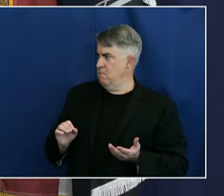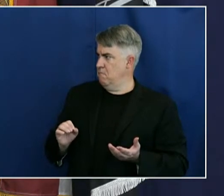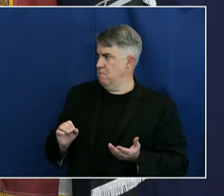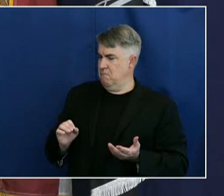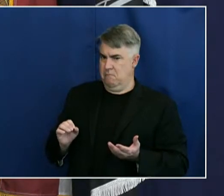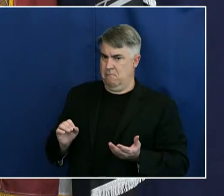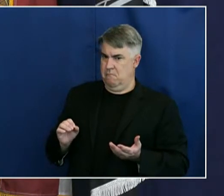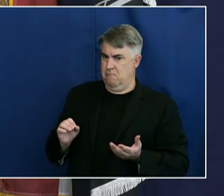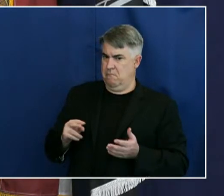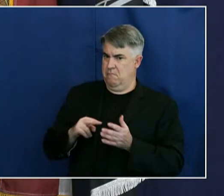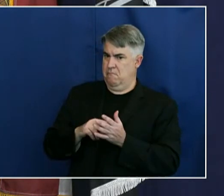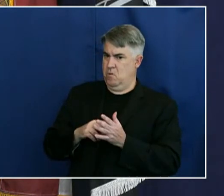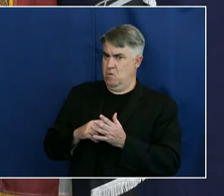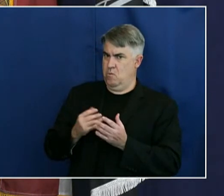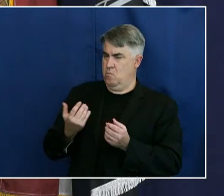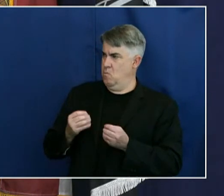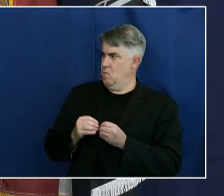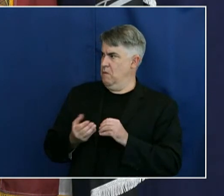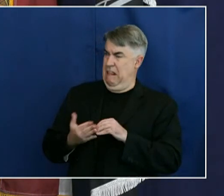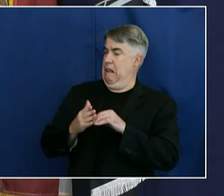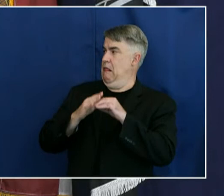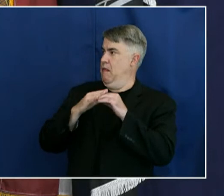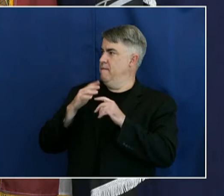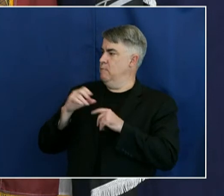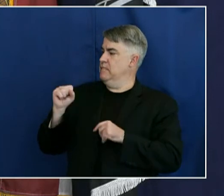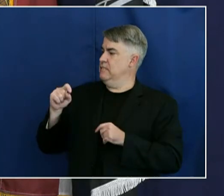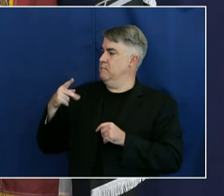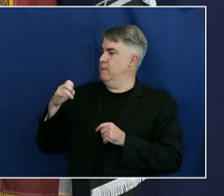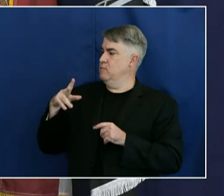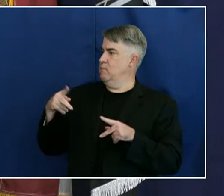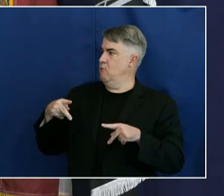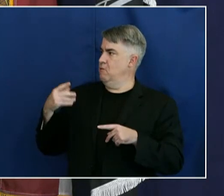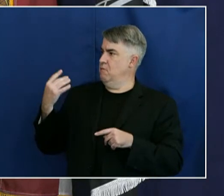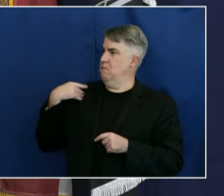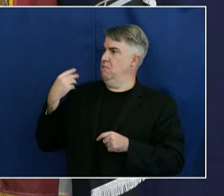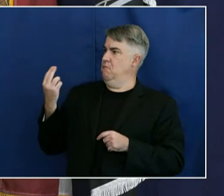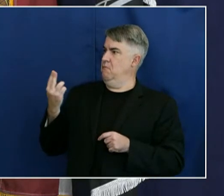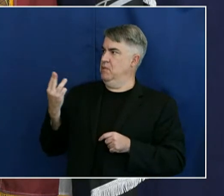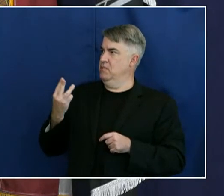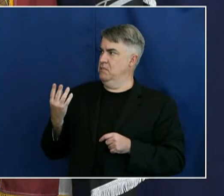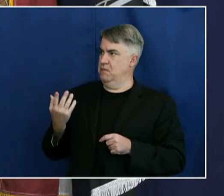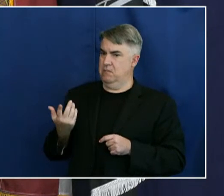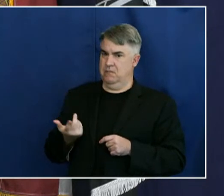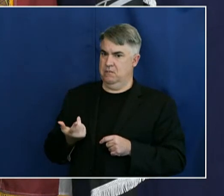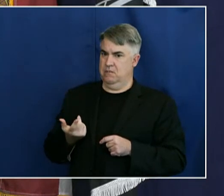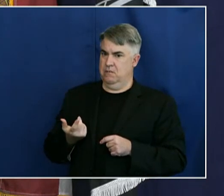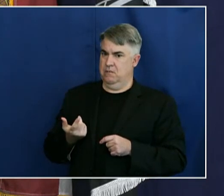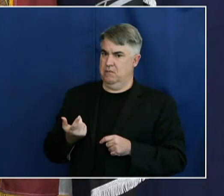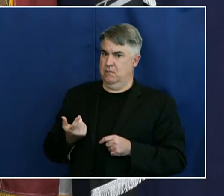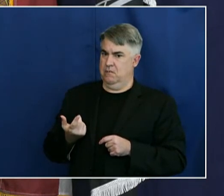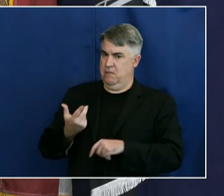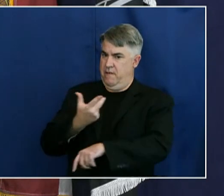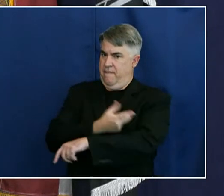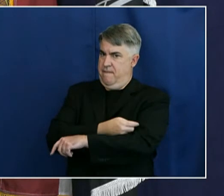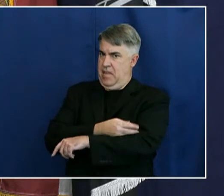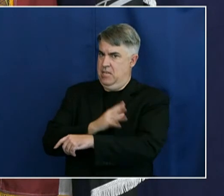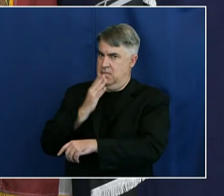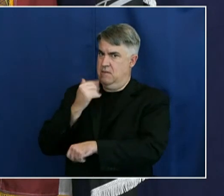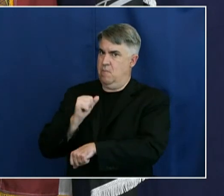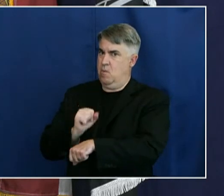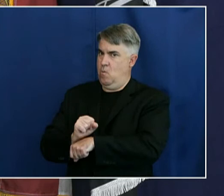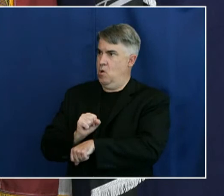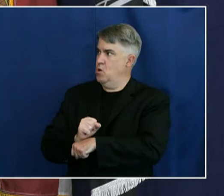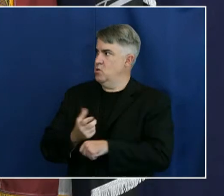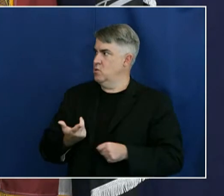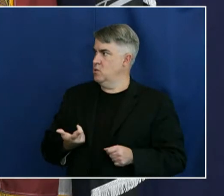mentioned it if we had a massive surge today. You know, does this indicate that, that vaccination really is having some